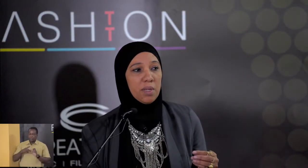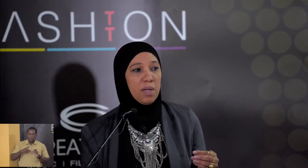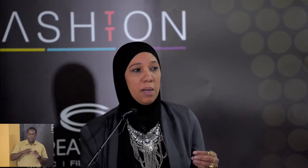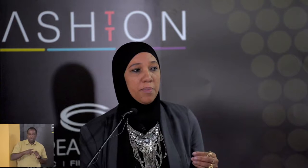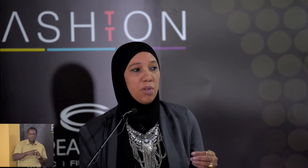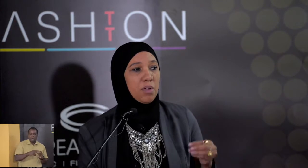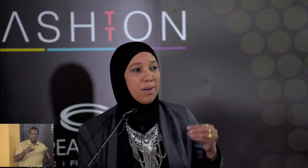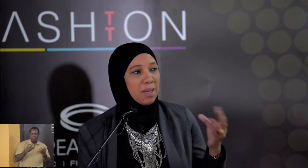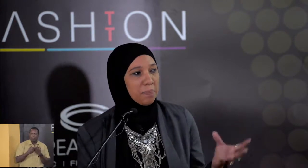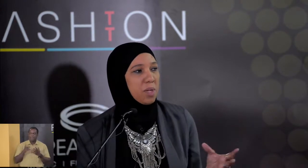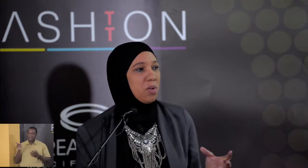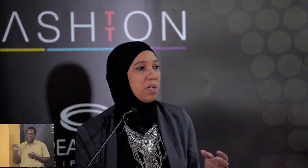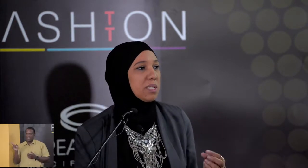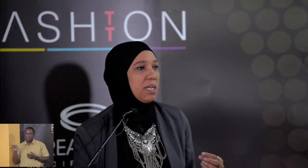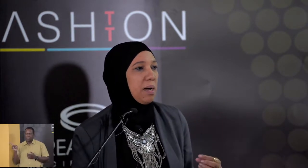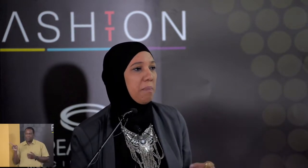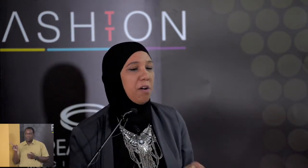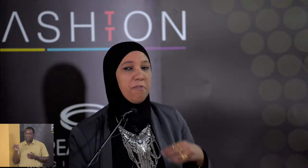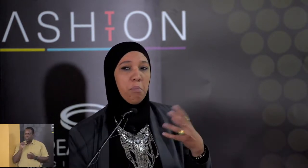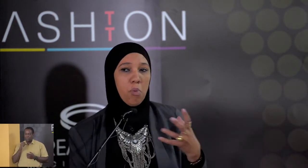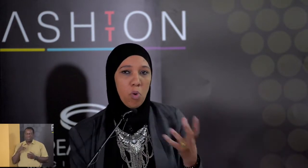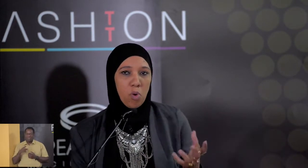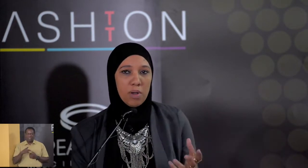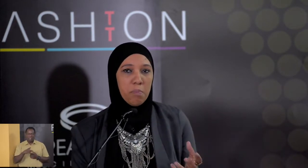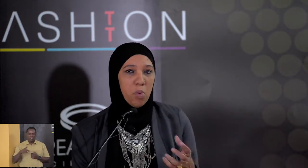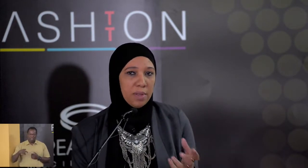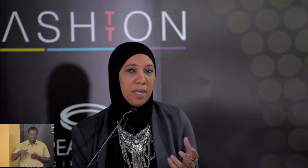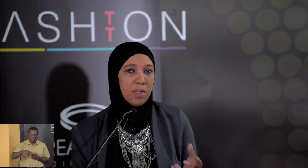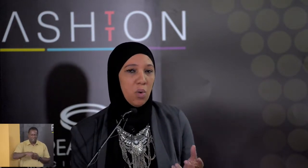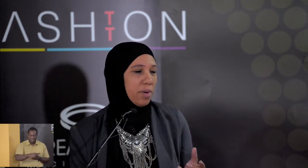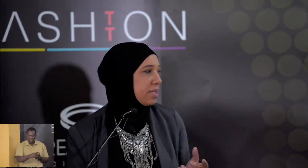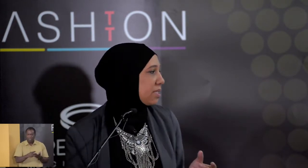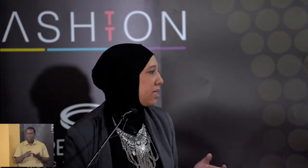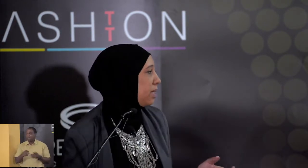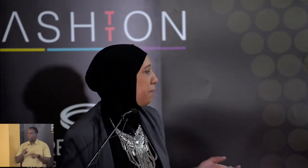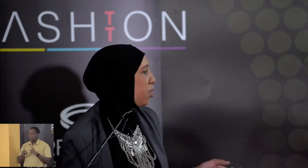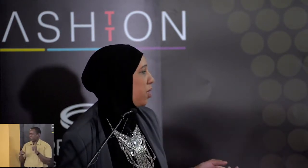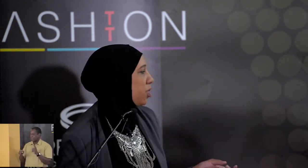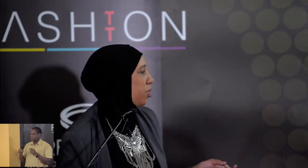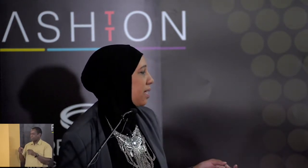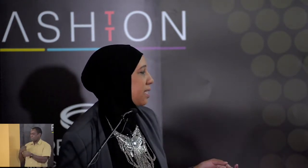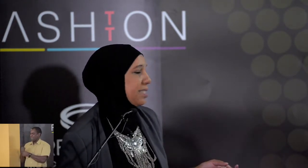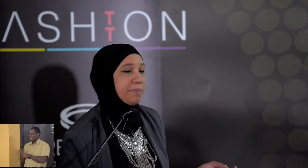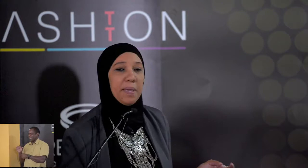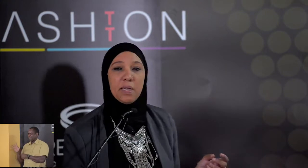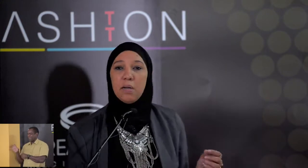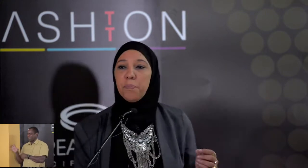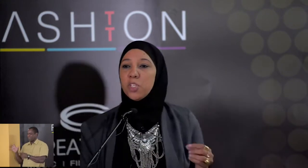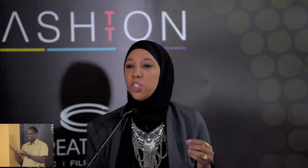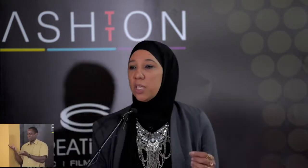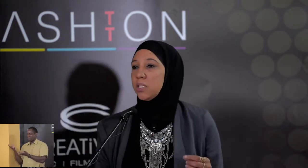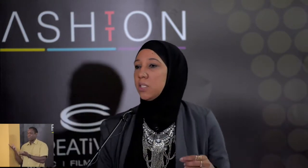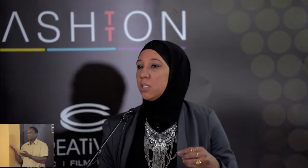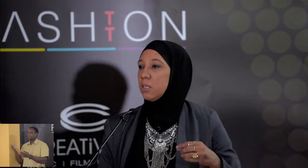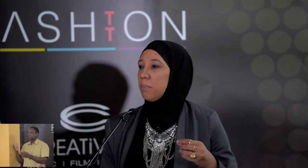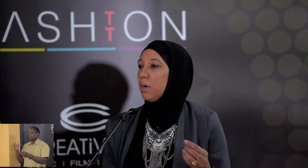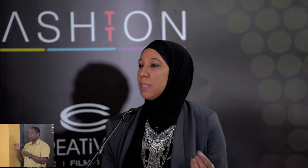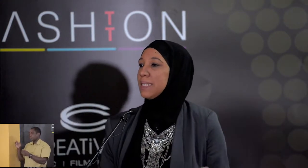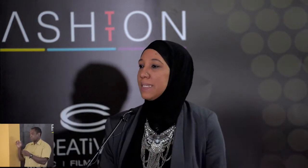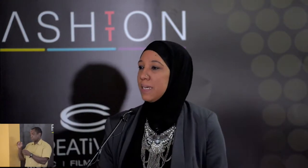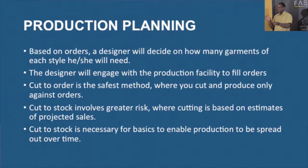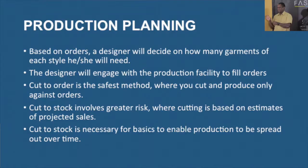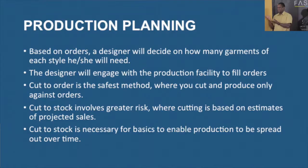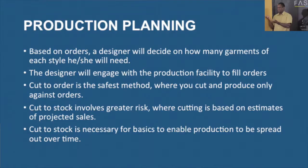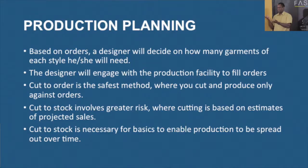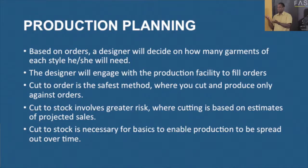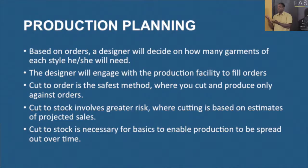you cut because of more than orders, because you expect a projected amount